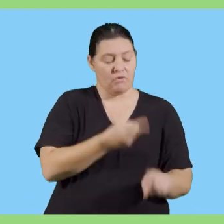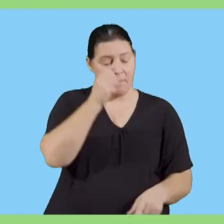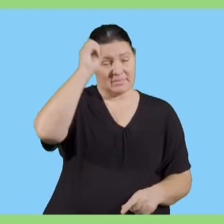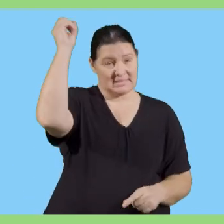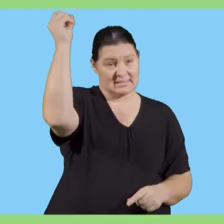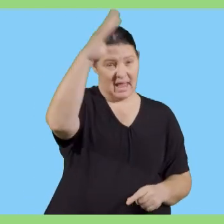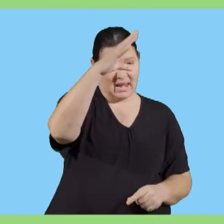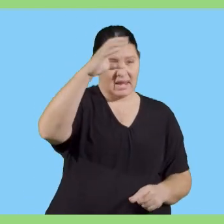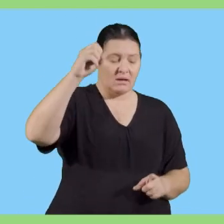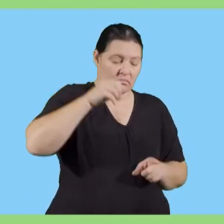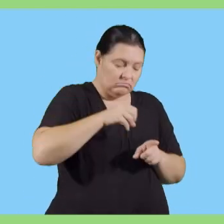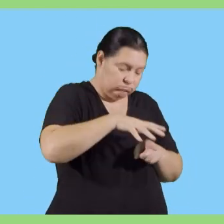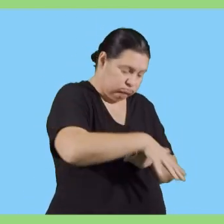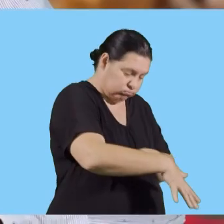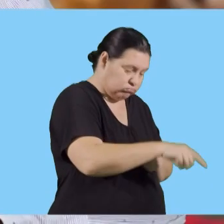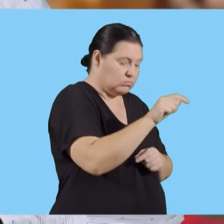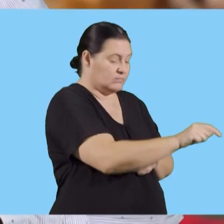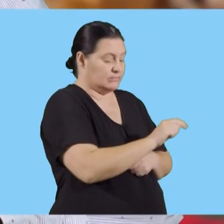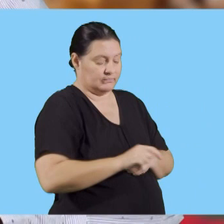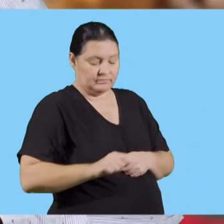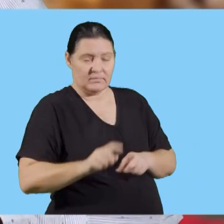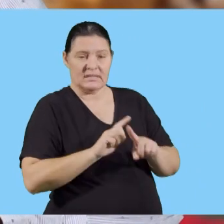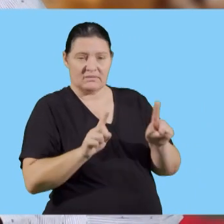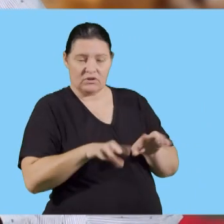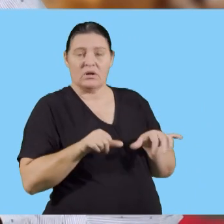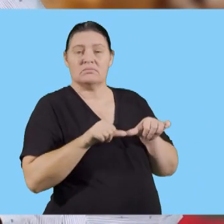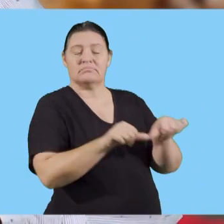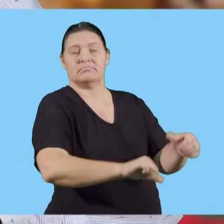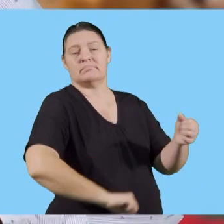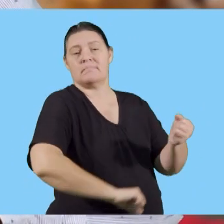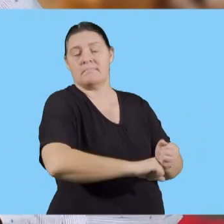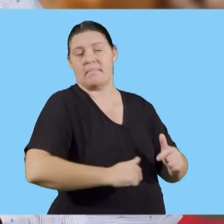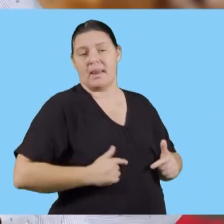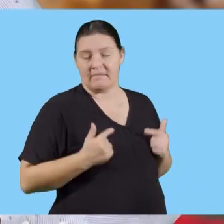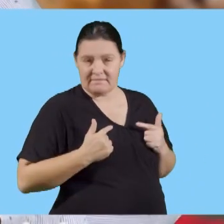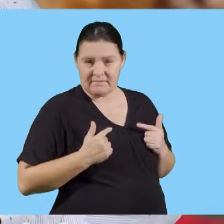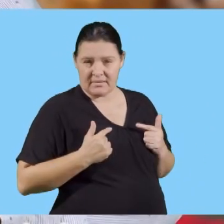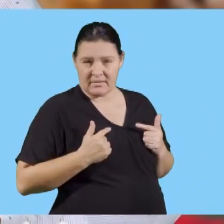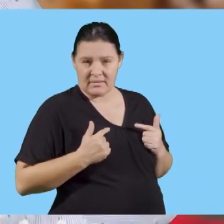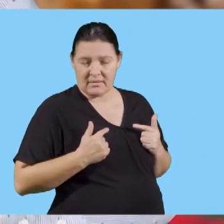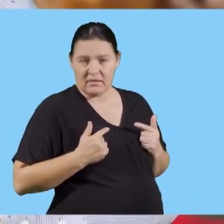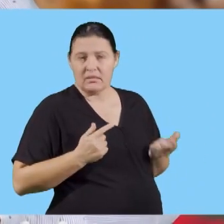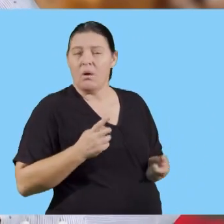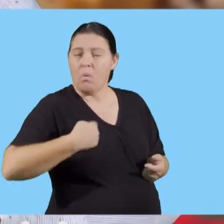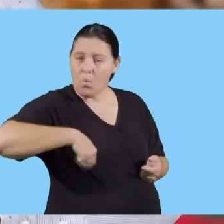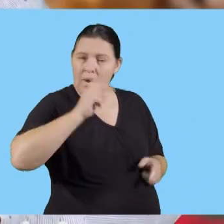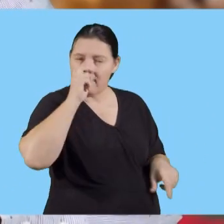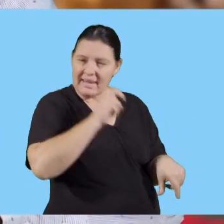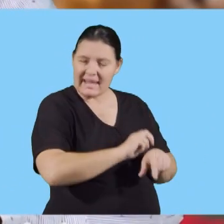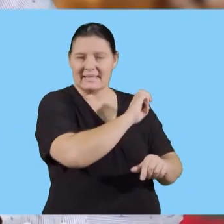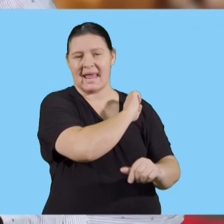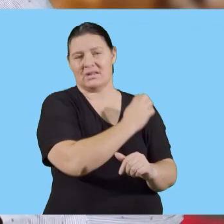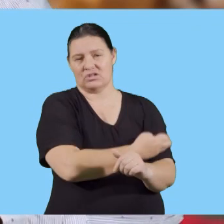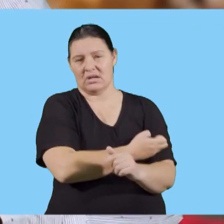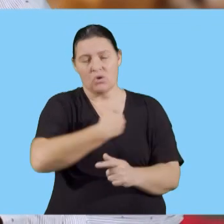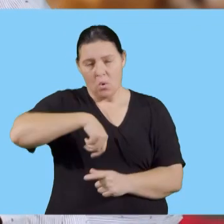life. Obviously, we need energy in order for us to be alive and to continue to live. So